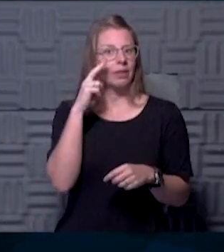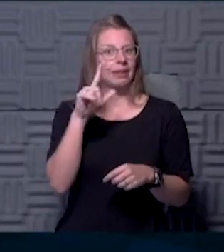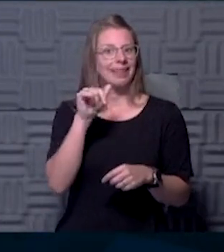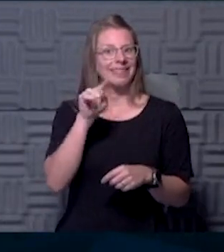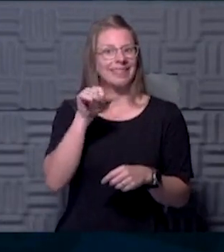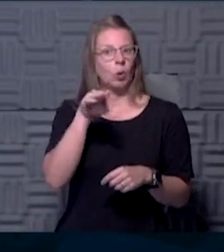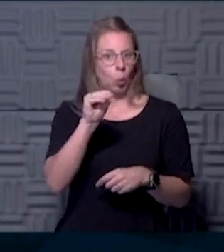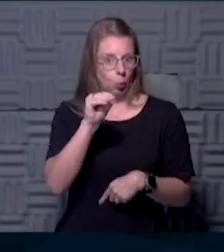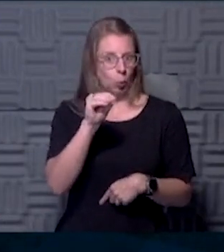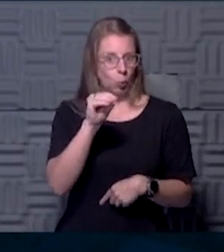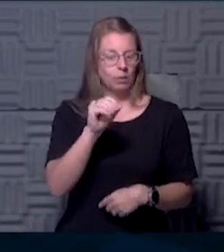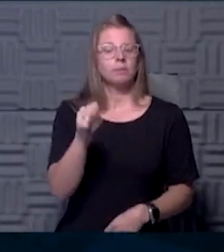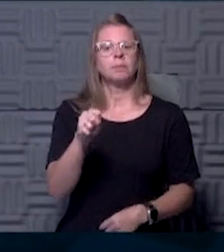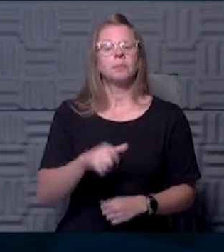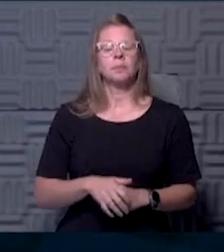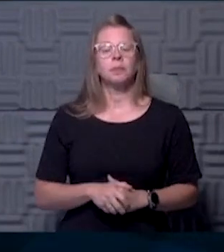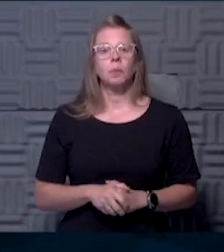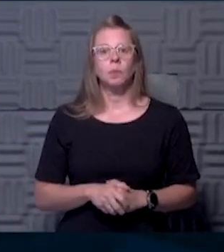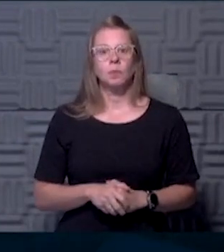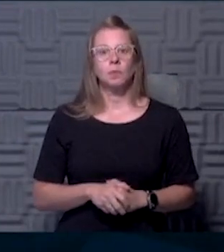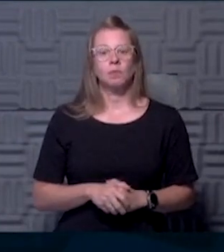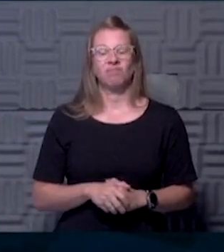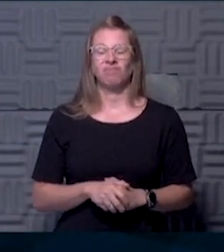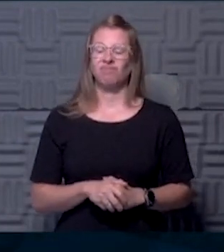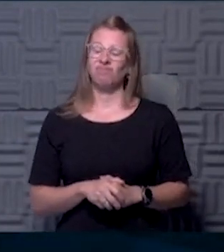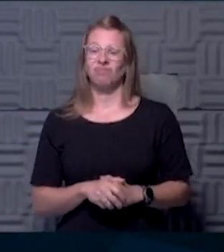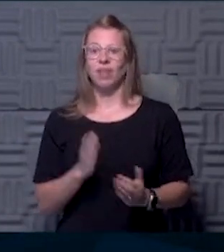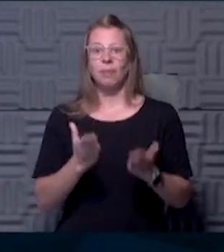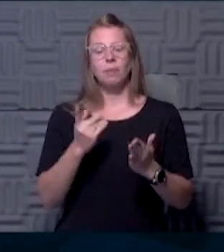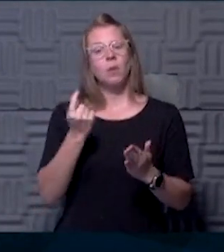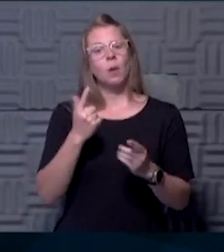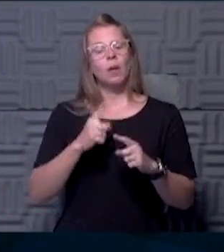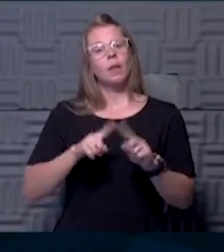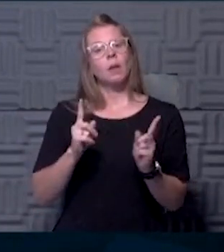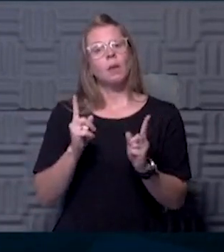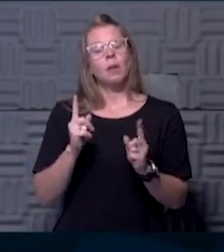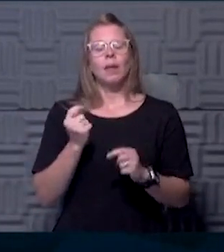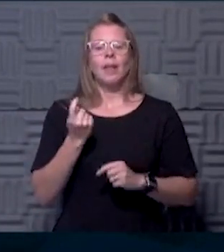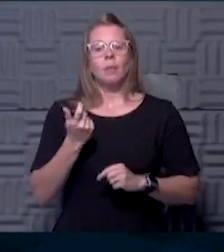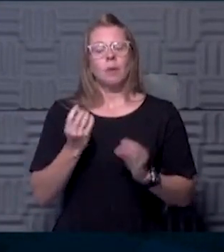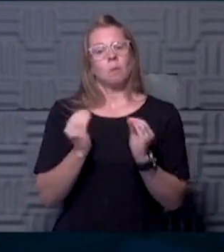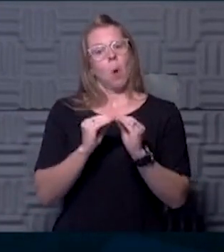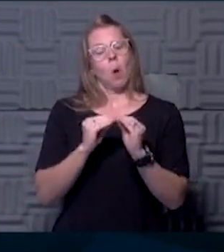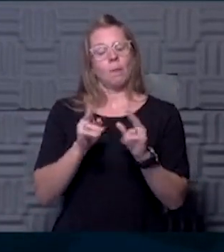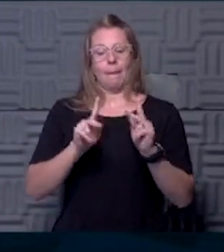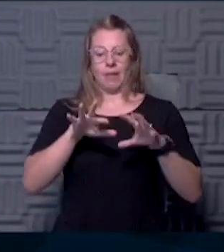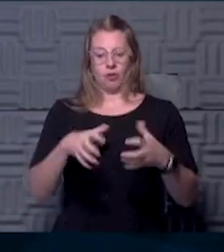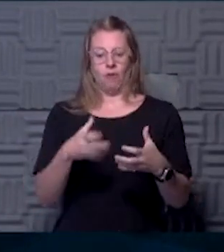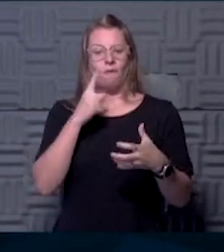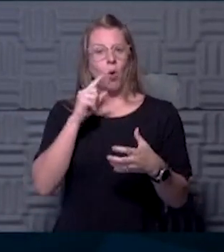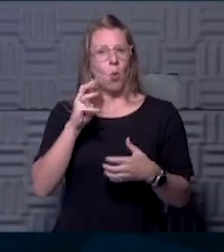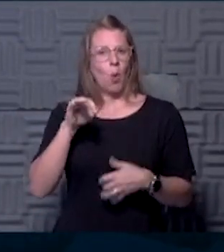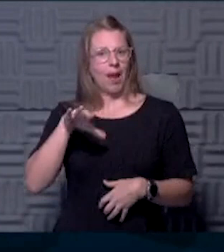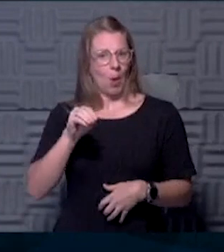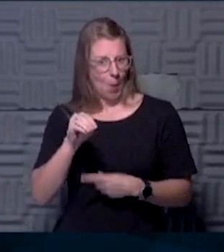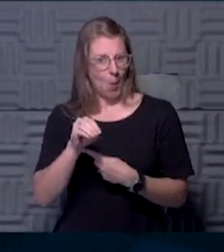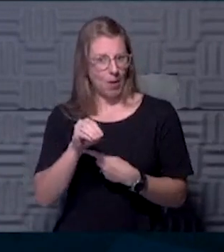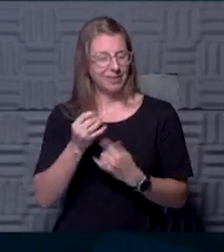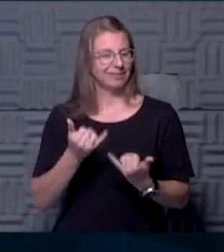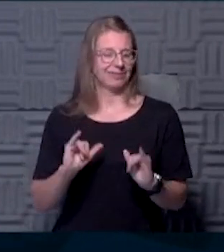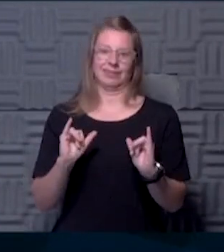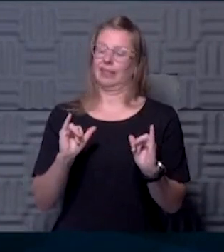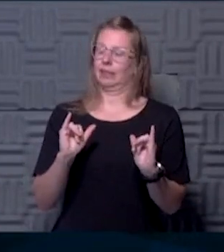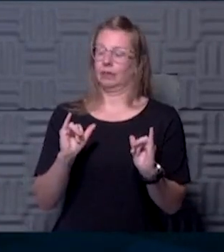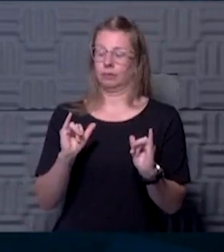Latino. And while this may look a little bit more like the population makeup for Wyandotte County, it's